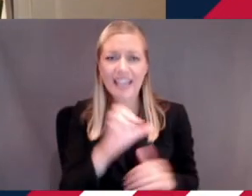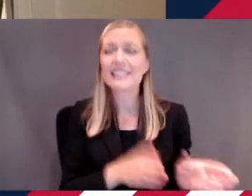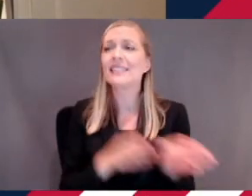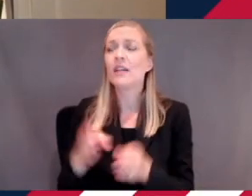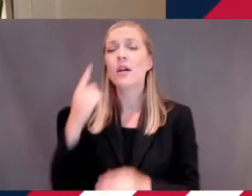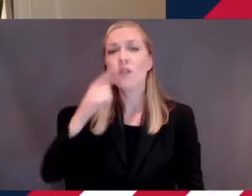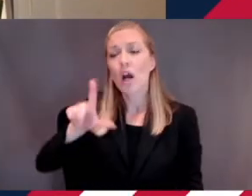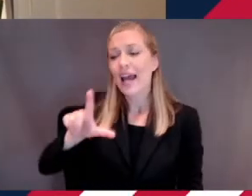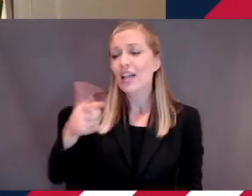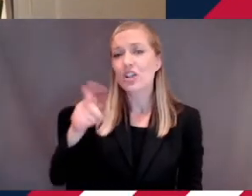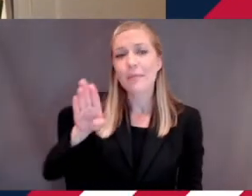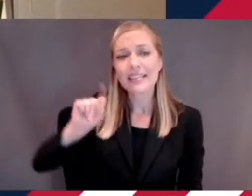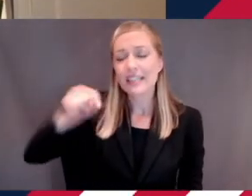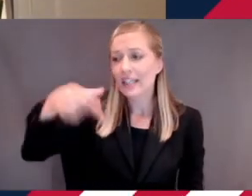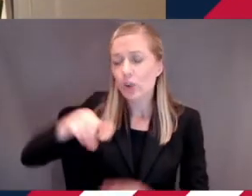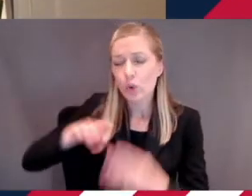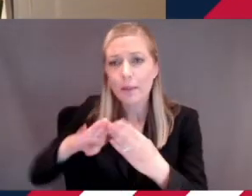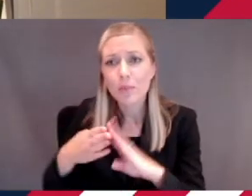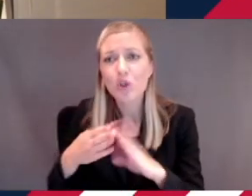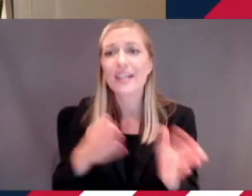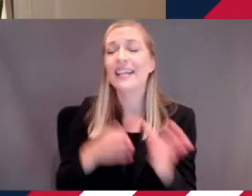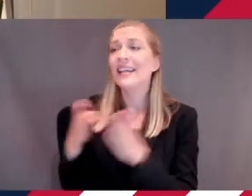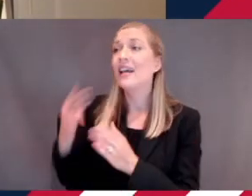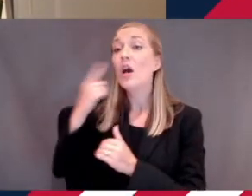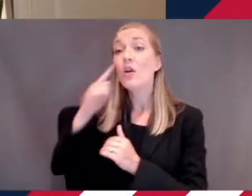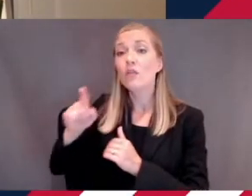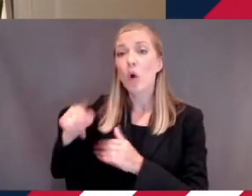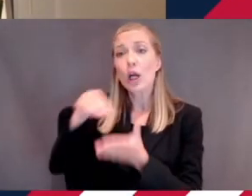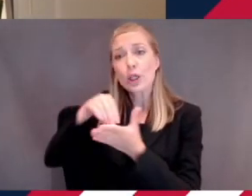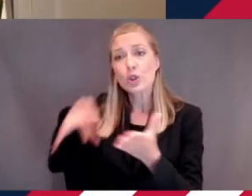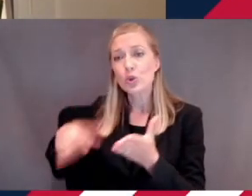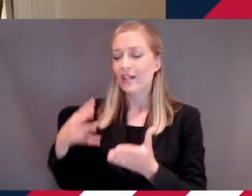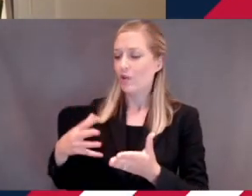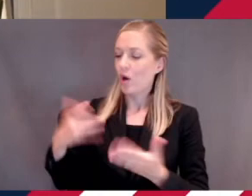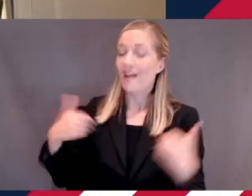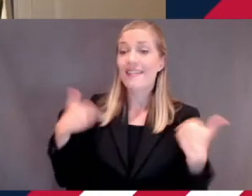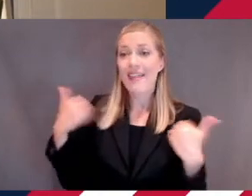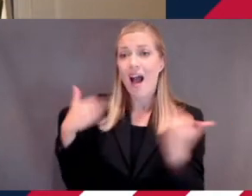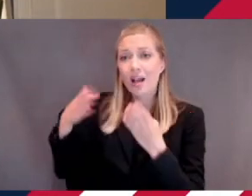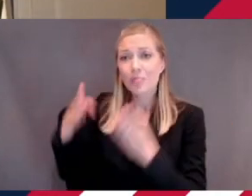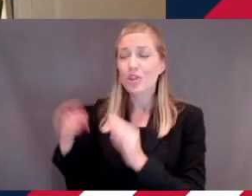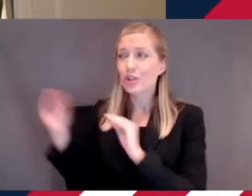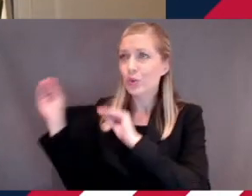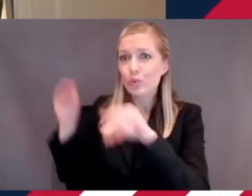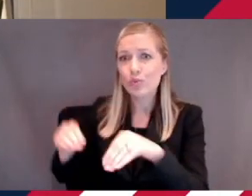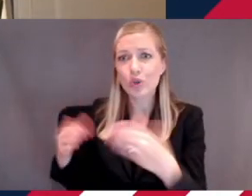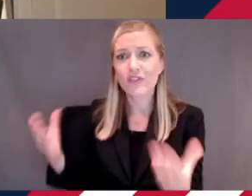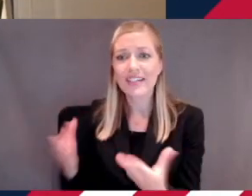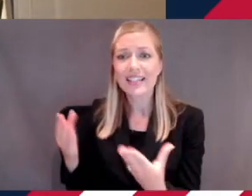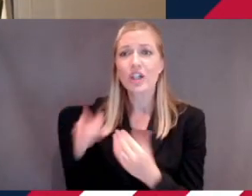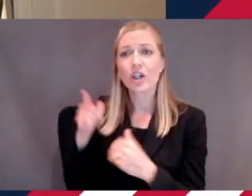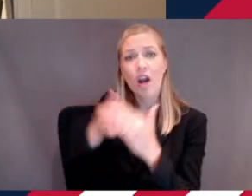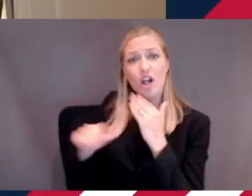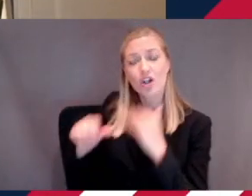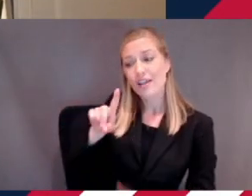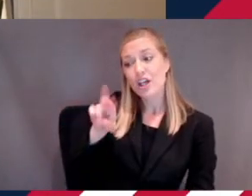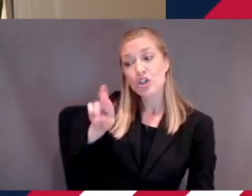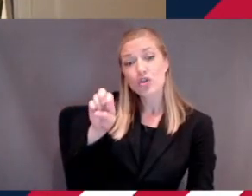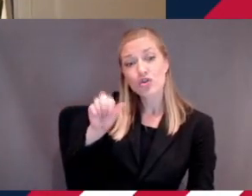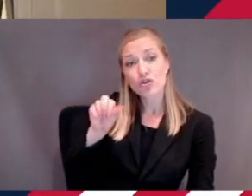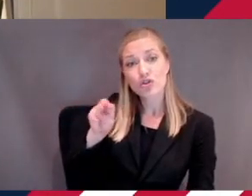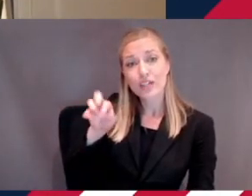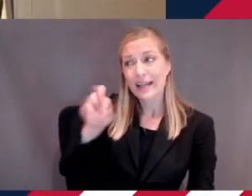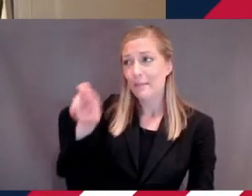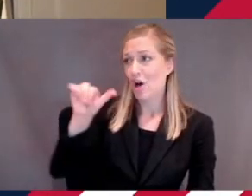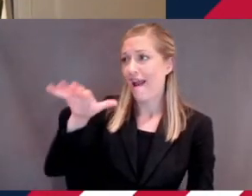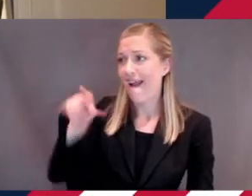building a better life in America. For all of these remarkable people across this country, that's what Joe